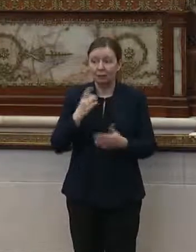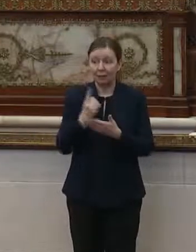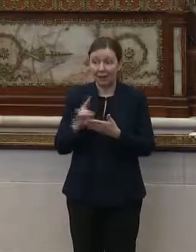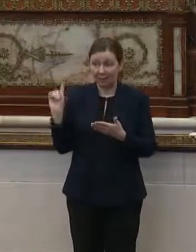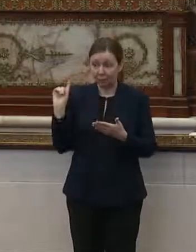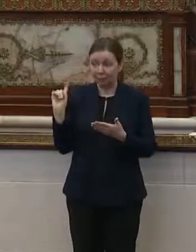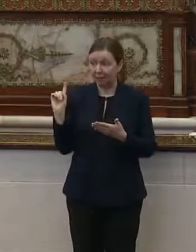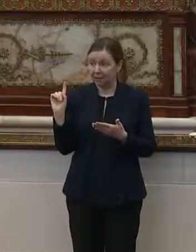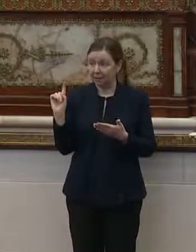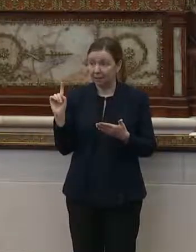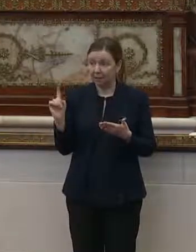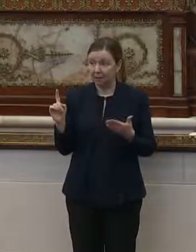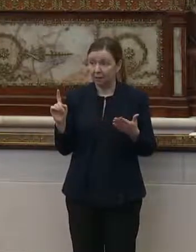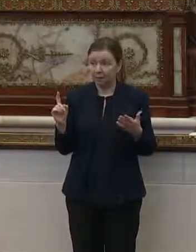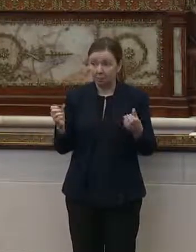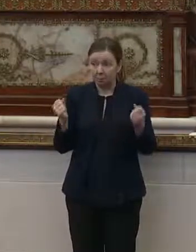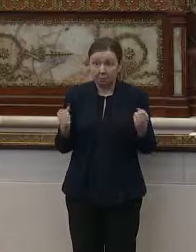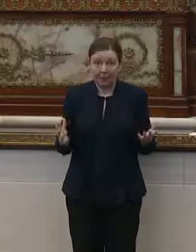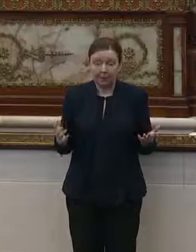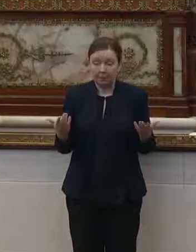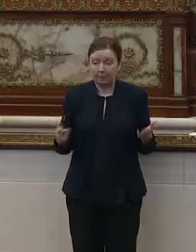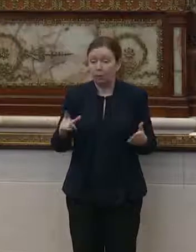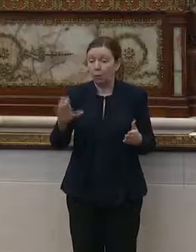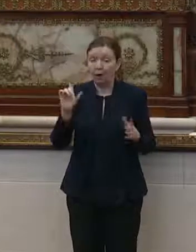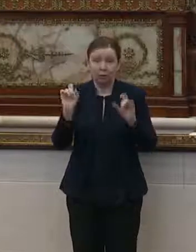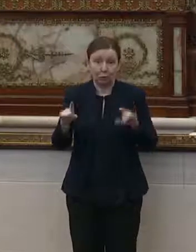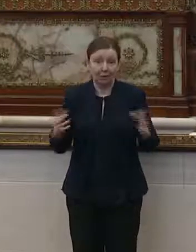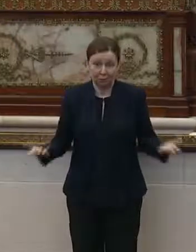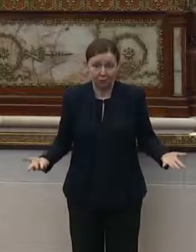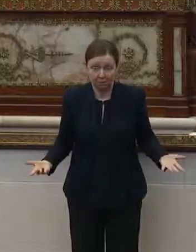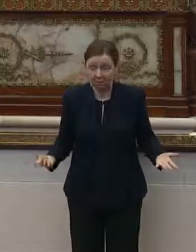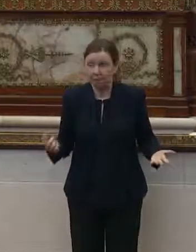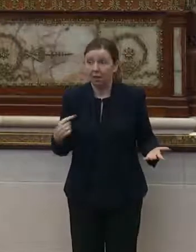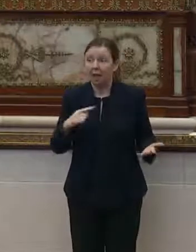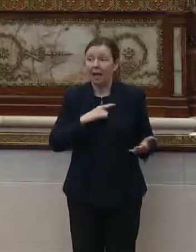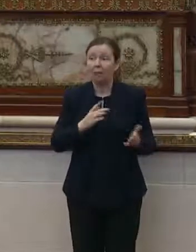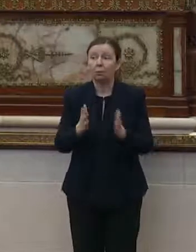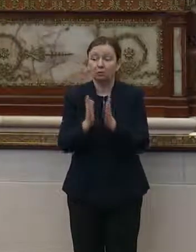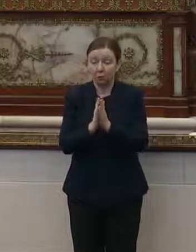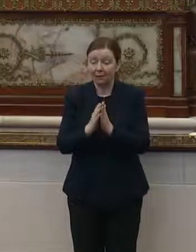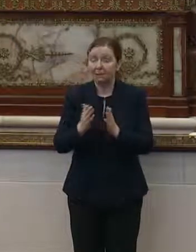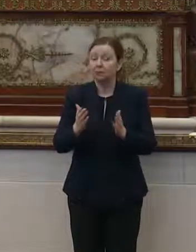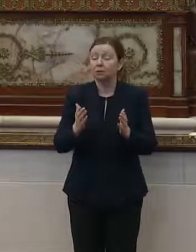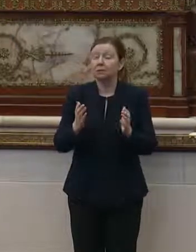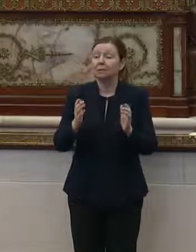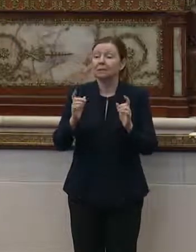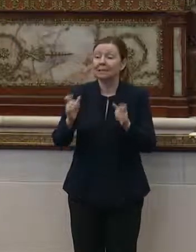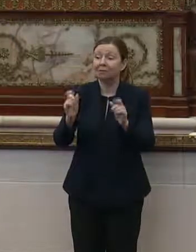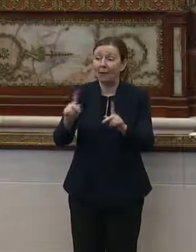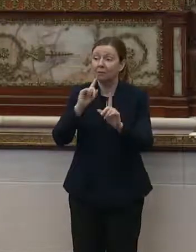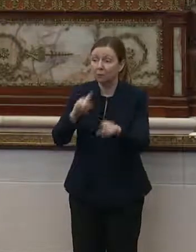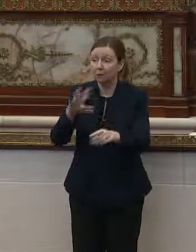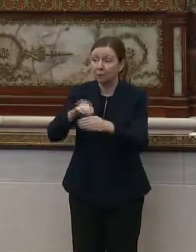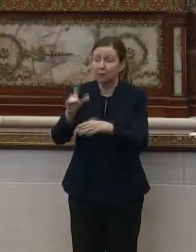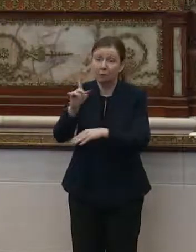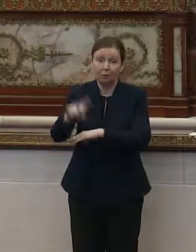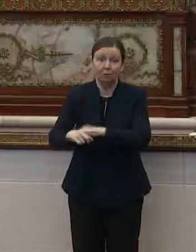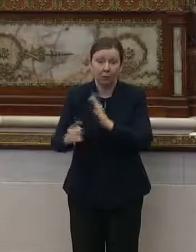week, a number of council members, maybe 100 questions, and we were requested to return responses within